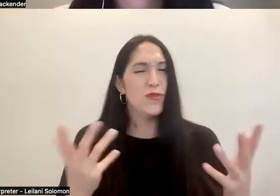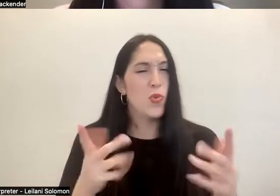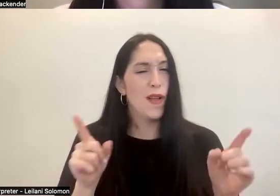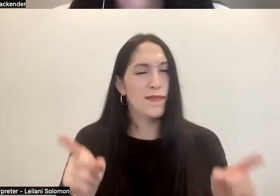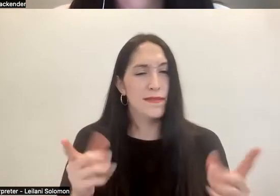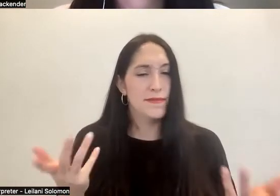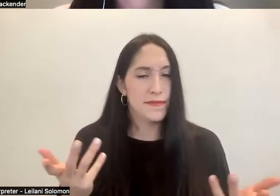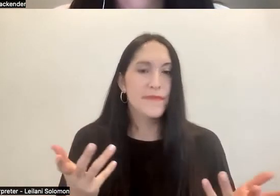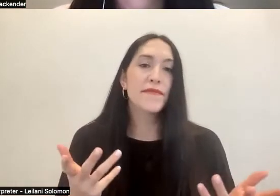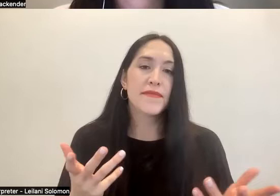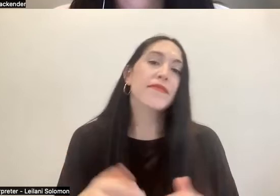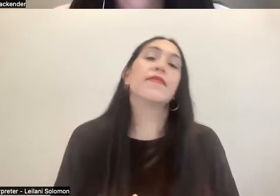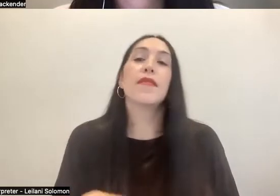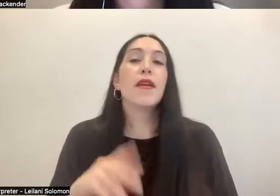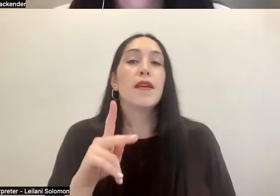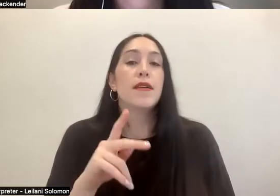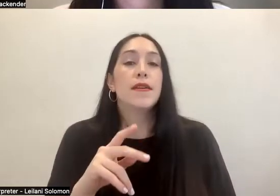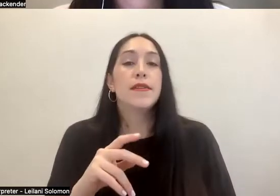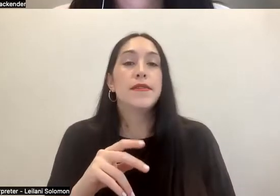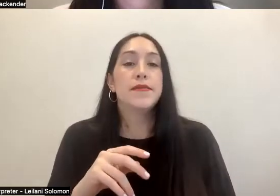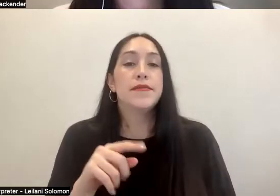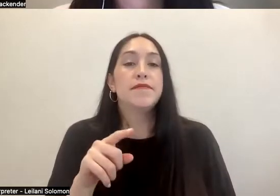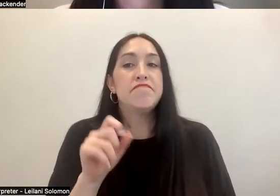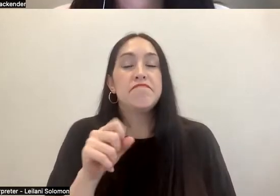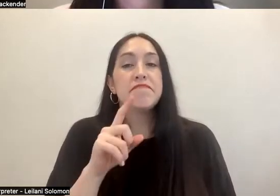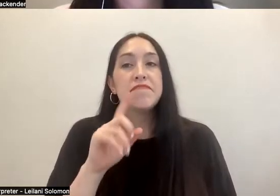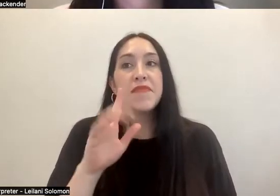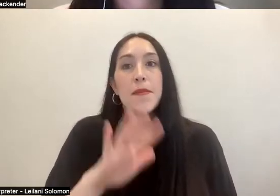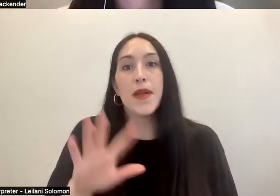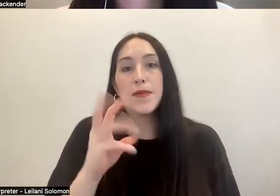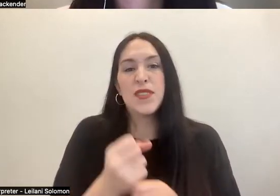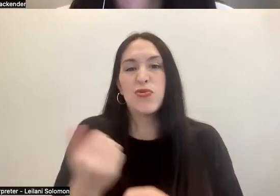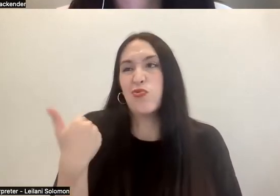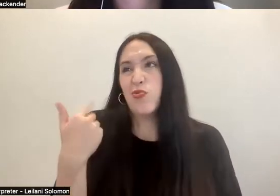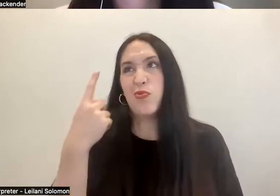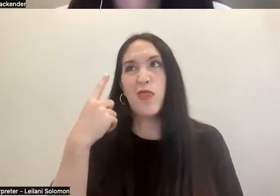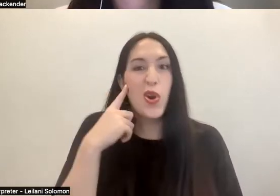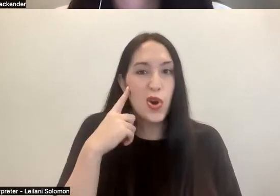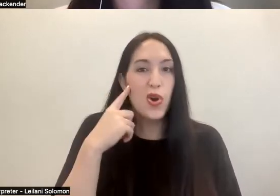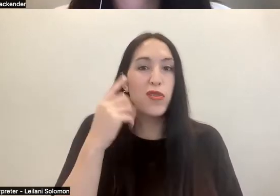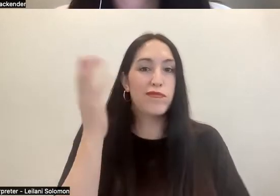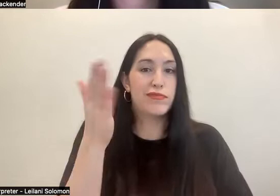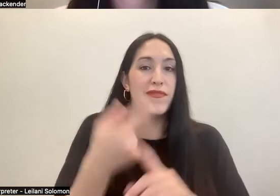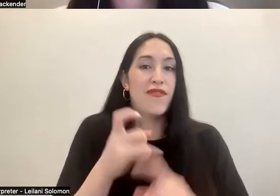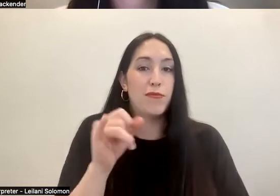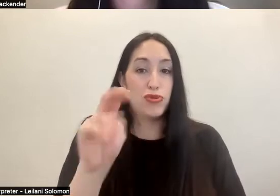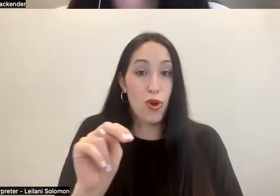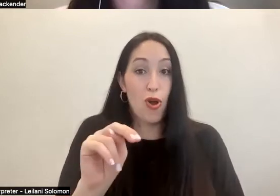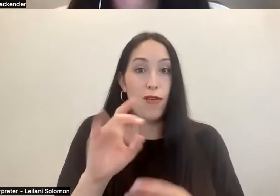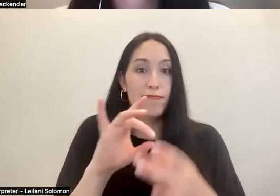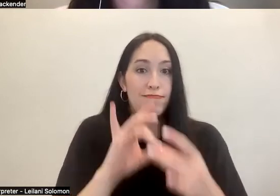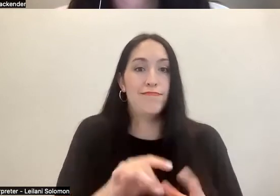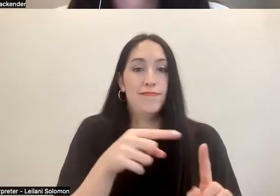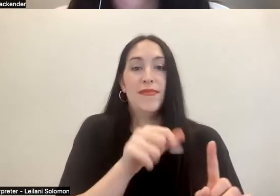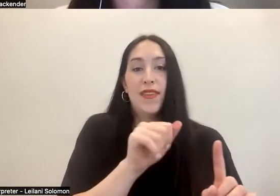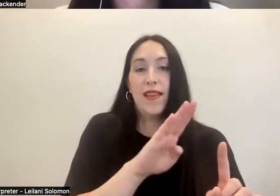years ago, probably when I first heard a presentation from John about the ABLE United account, I was considering a special